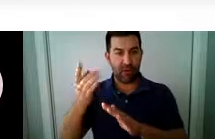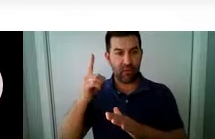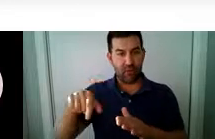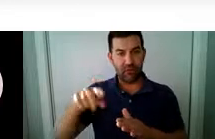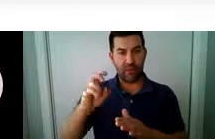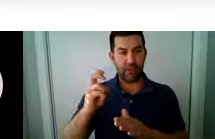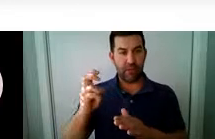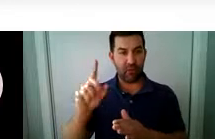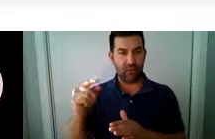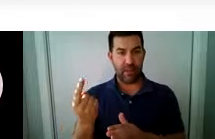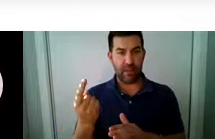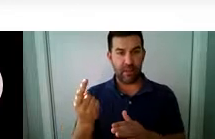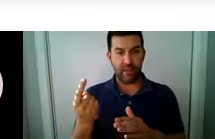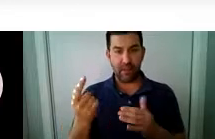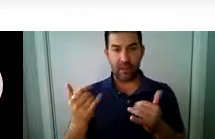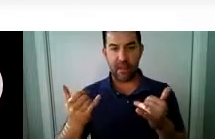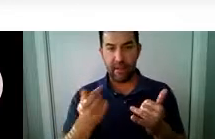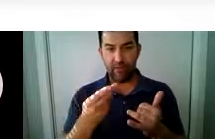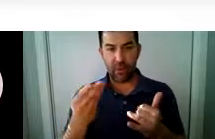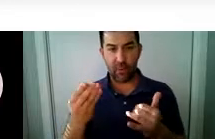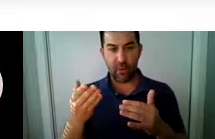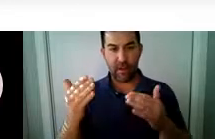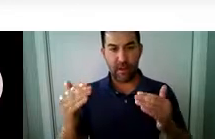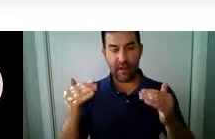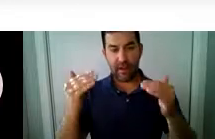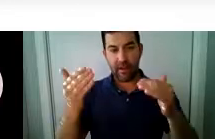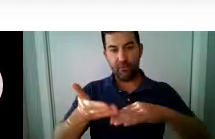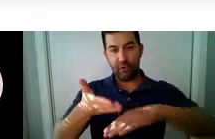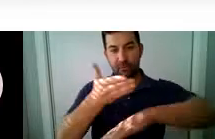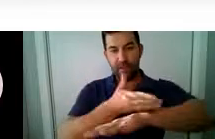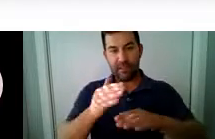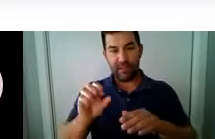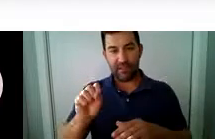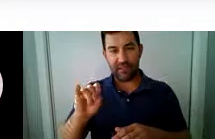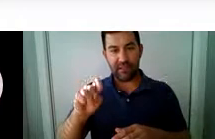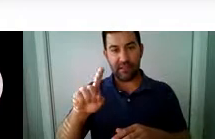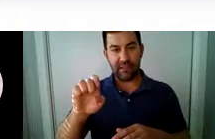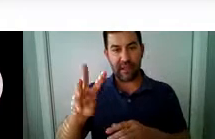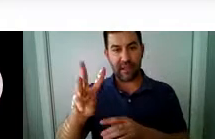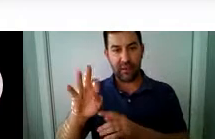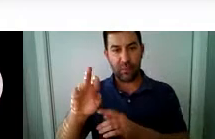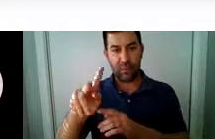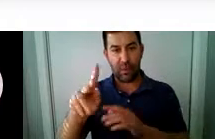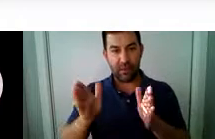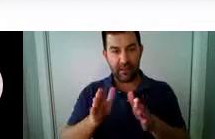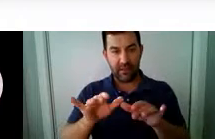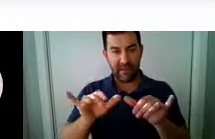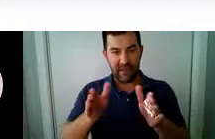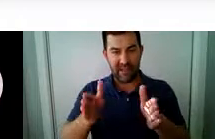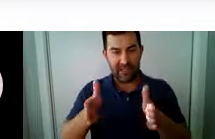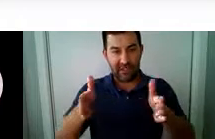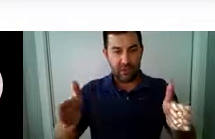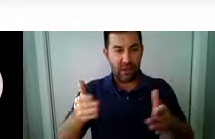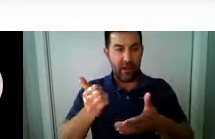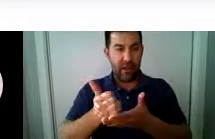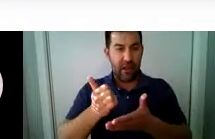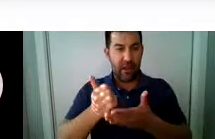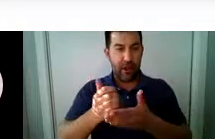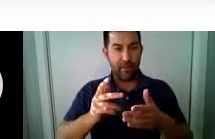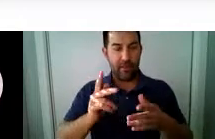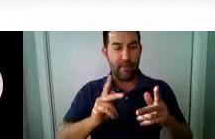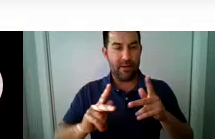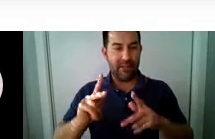shuttles. There's also a number of enhancements like wider sidewalks that would kind of increase the pedestrian experience and